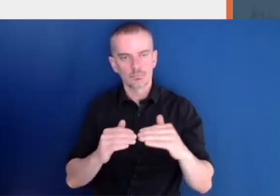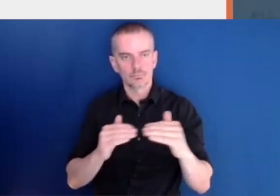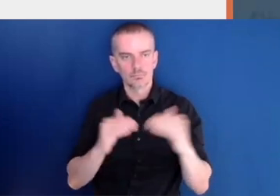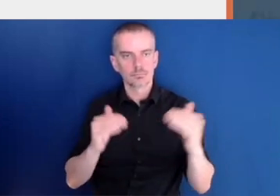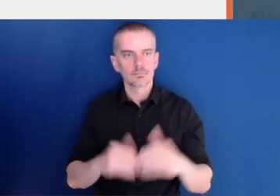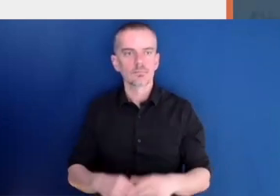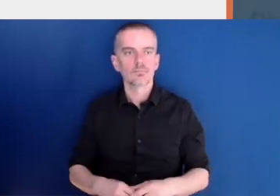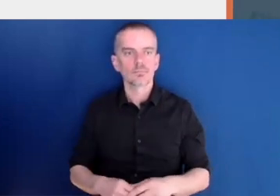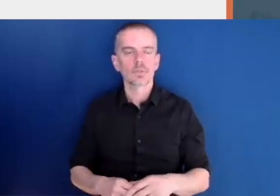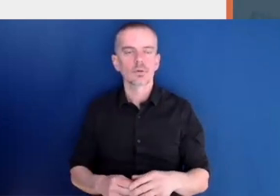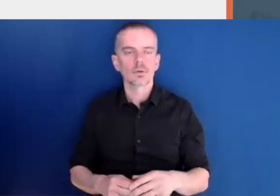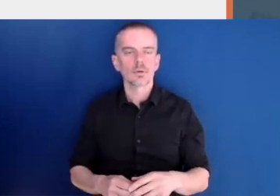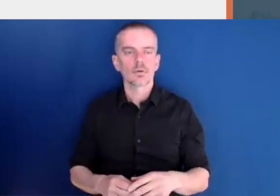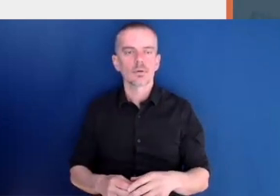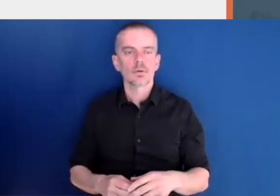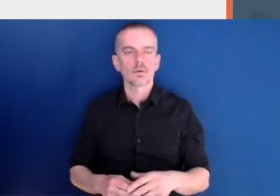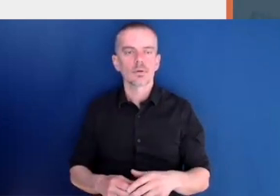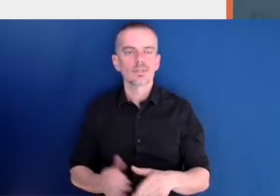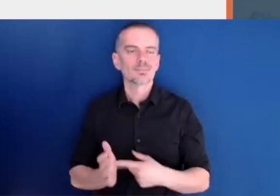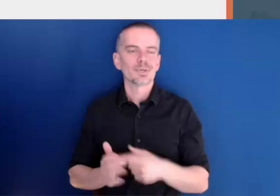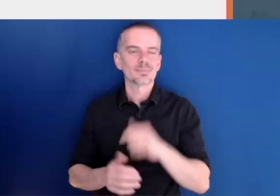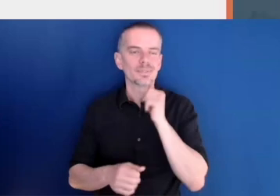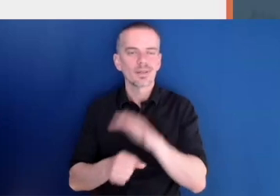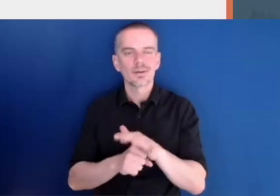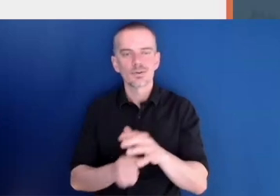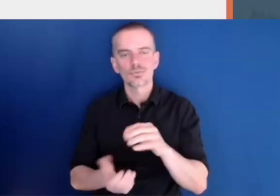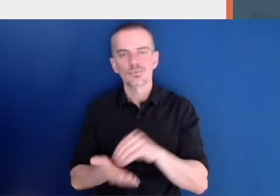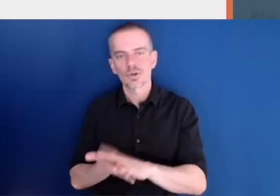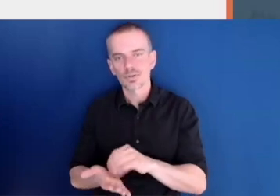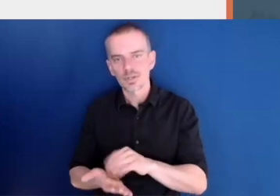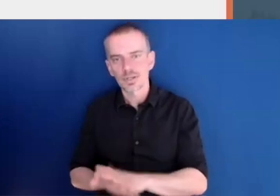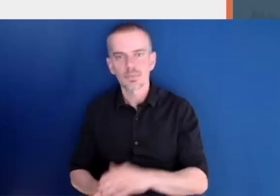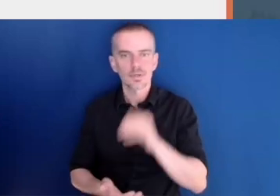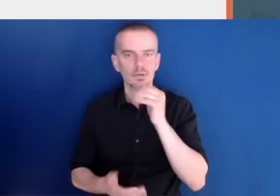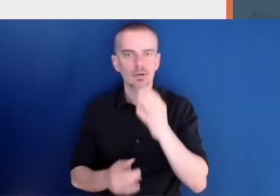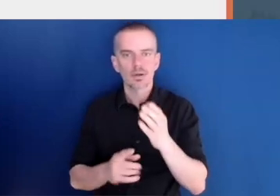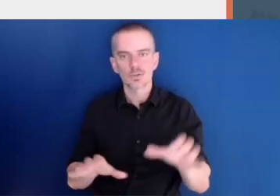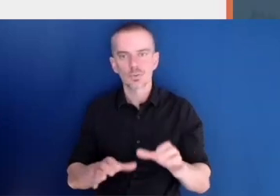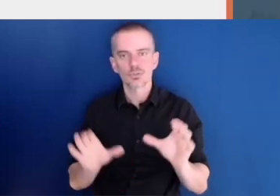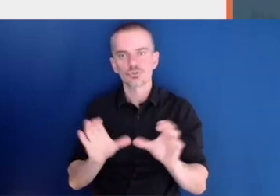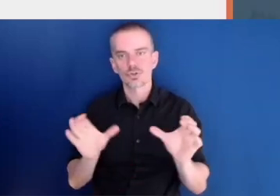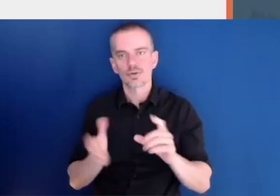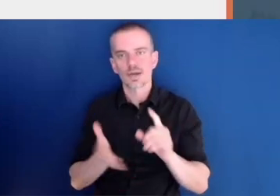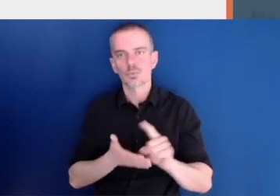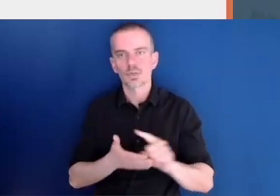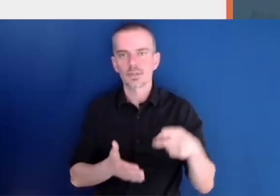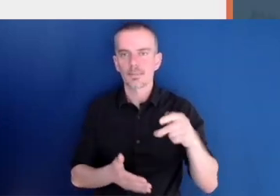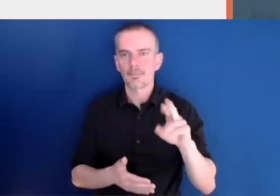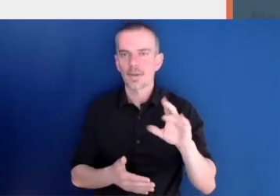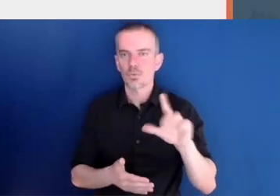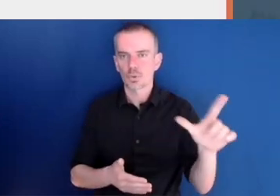Inadequate record keeping, failure to submit certified weekly payrolls. So you really need to have someone on your team who